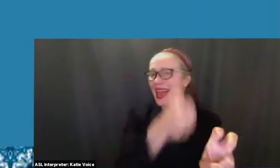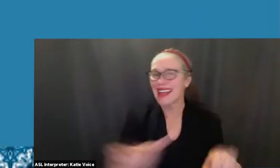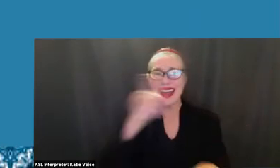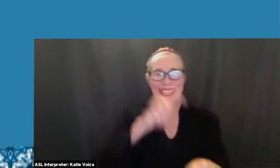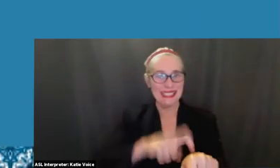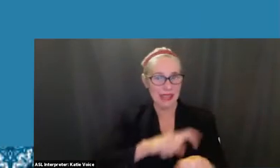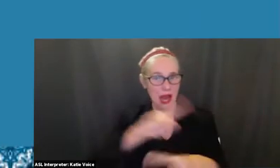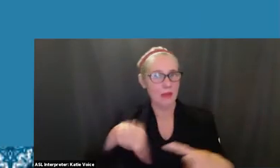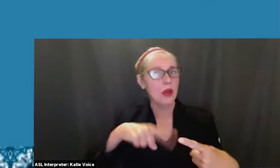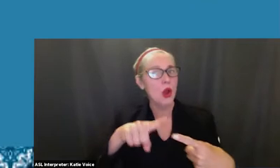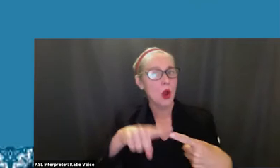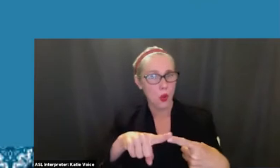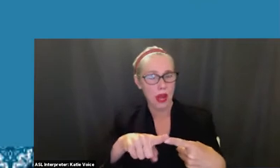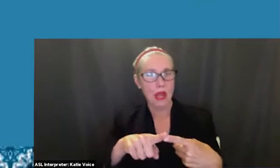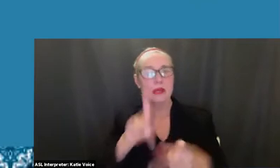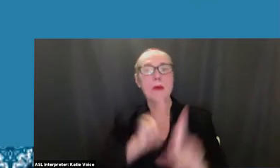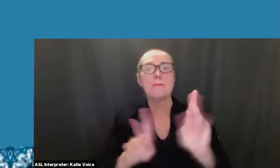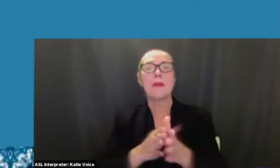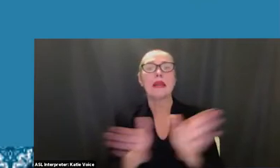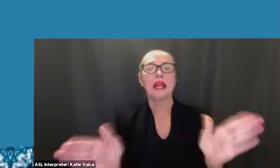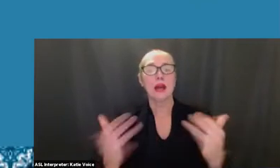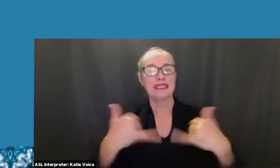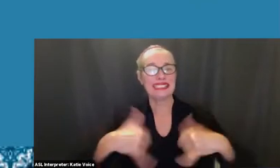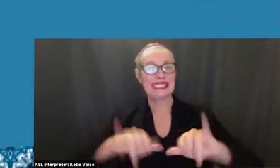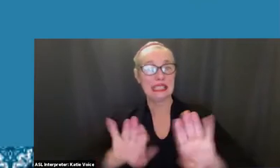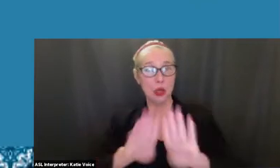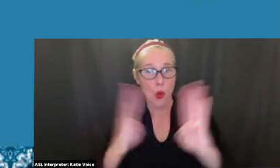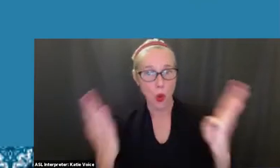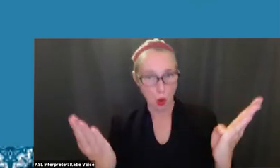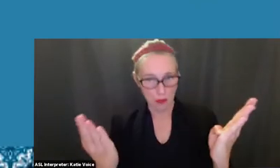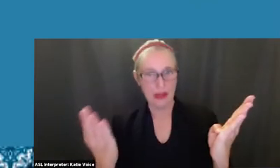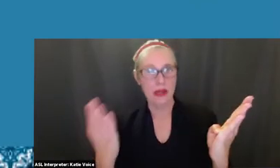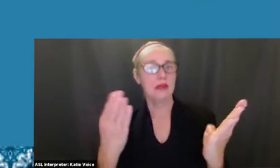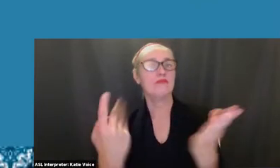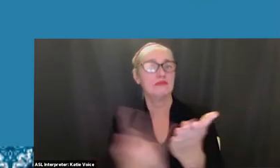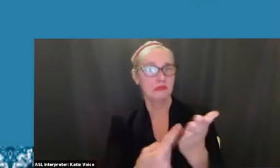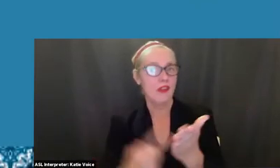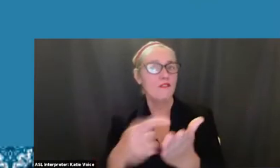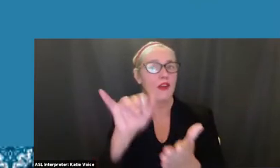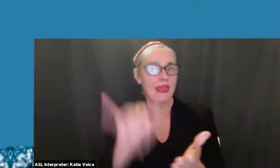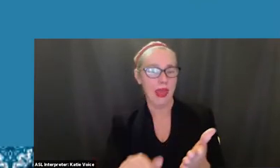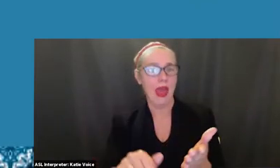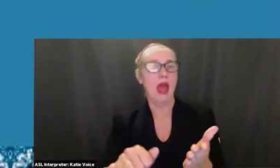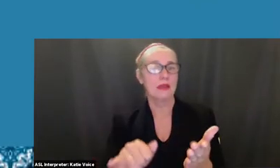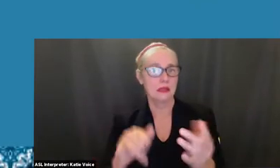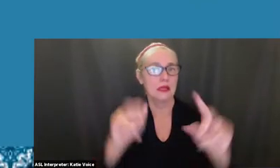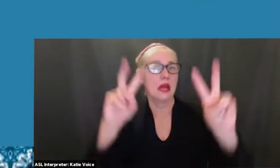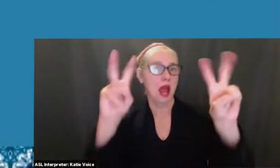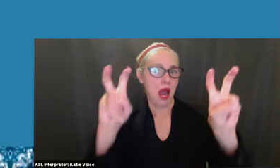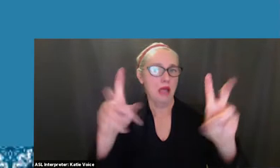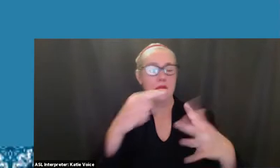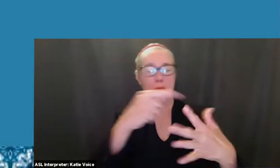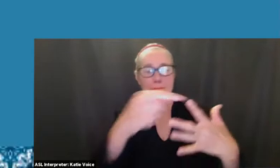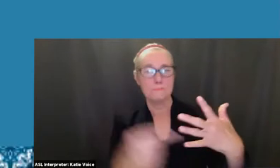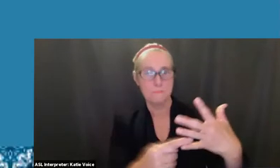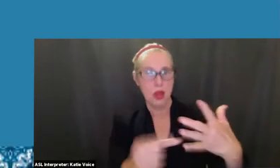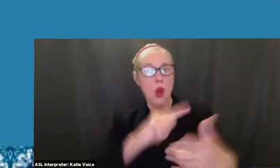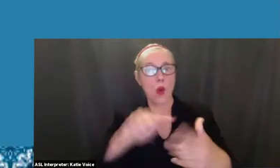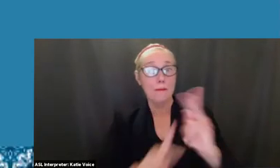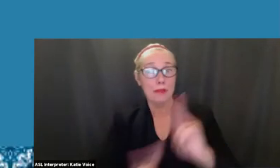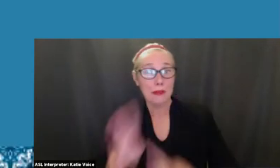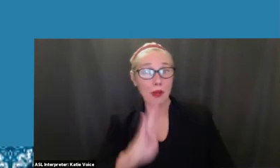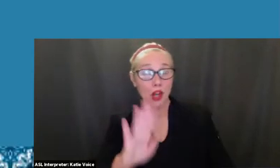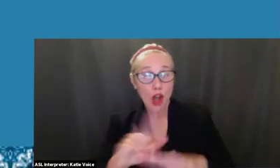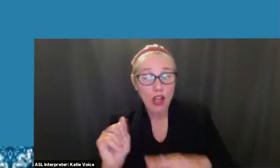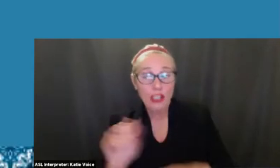when a public comment remains open for that item when persons are called on to speak their microphone will be activated by